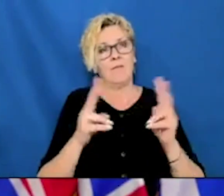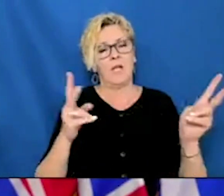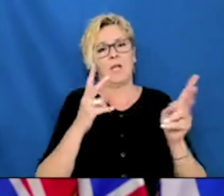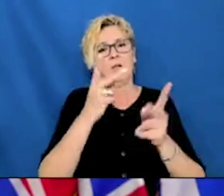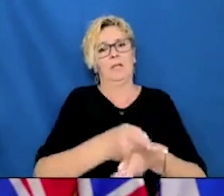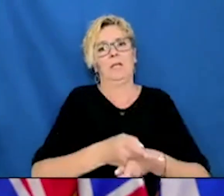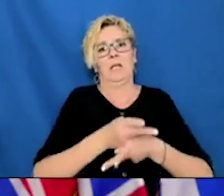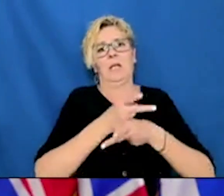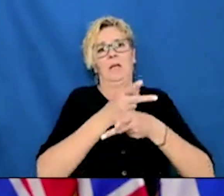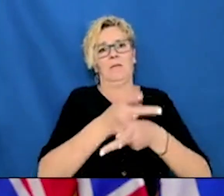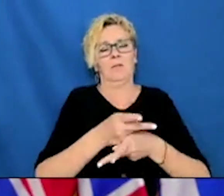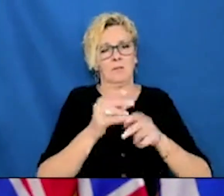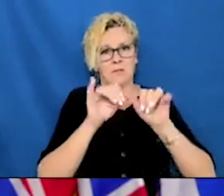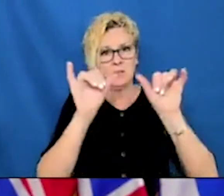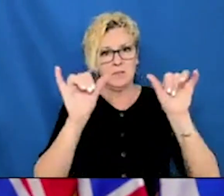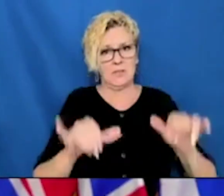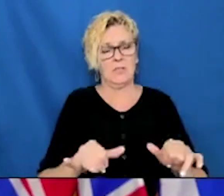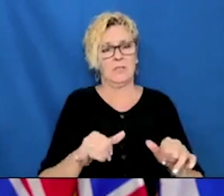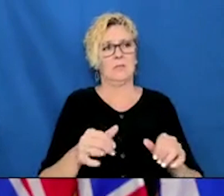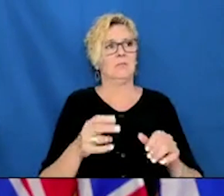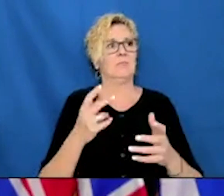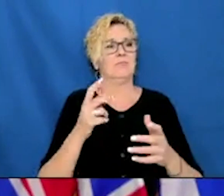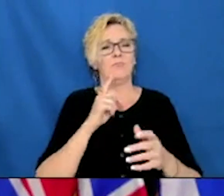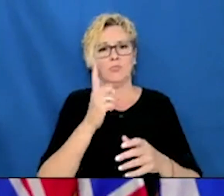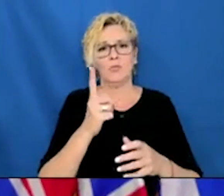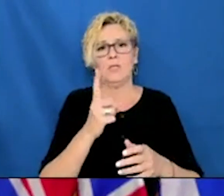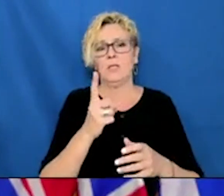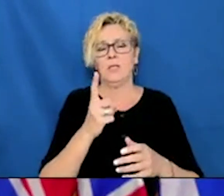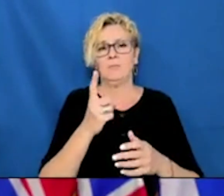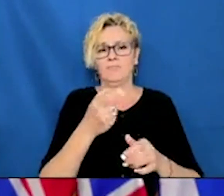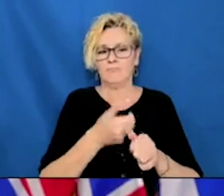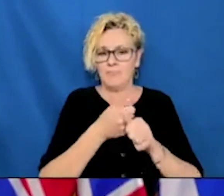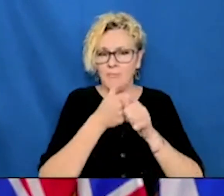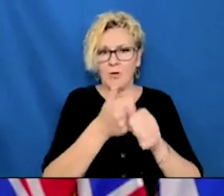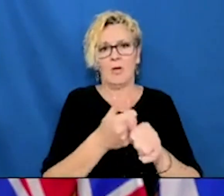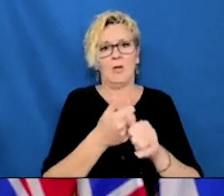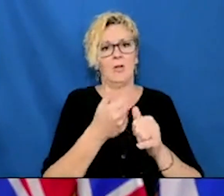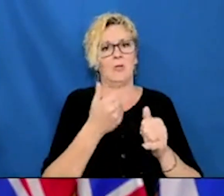information. The regular and daily briefings on case counts,